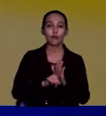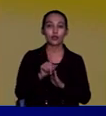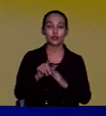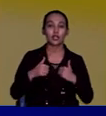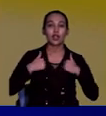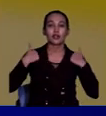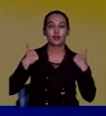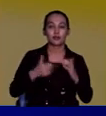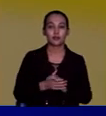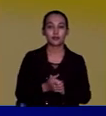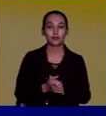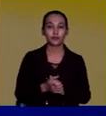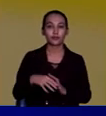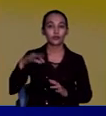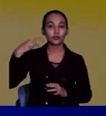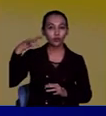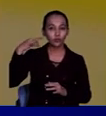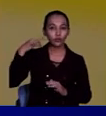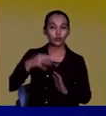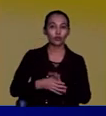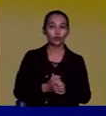ko'ring. Qo'ng'iroq.